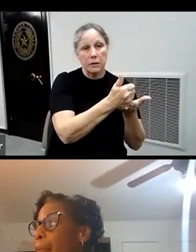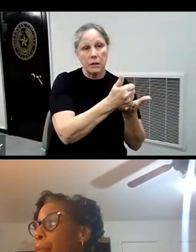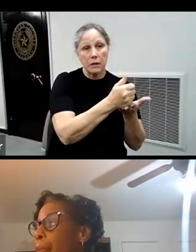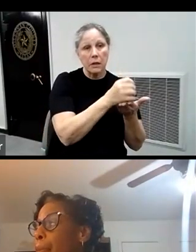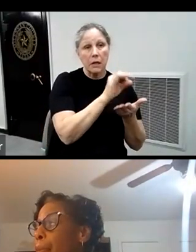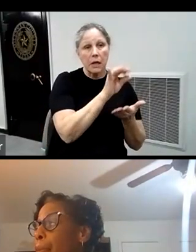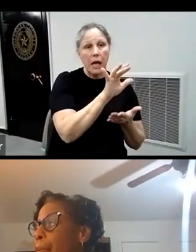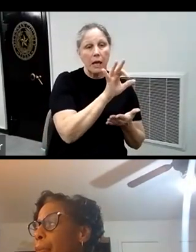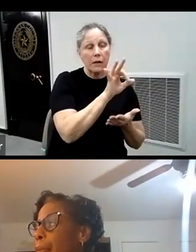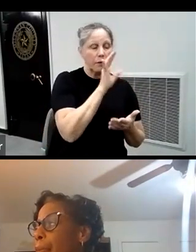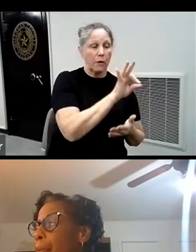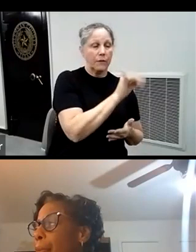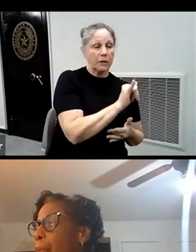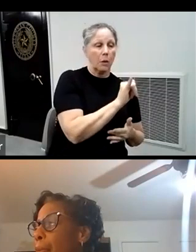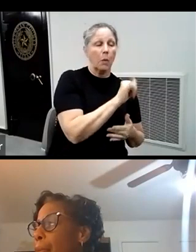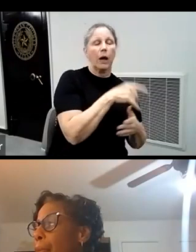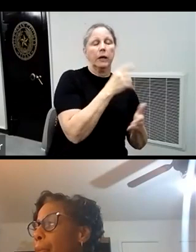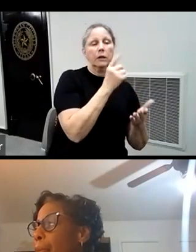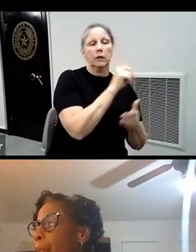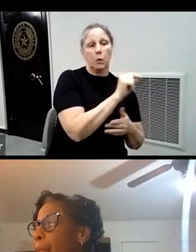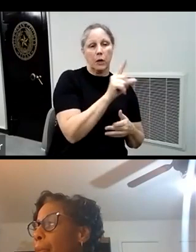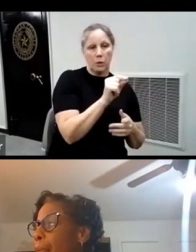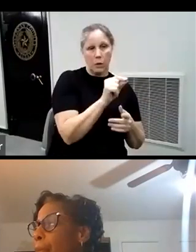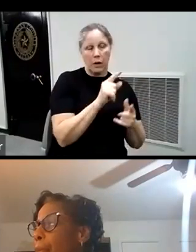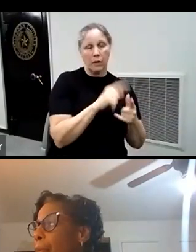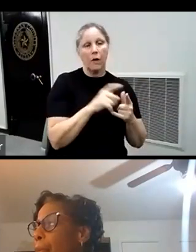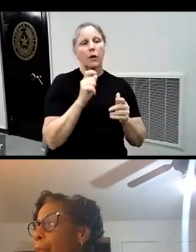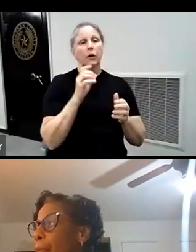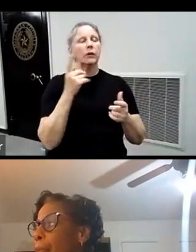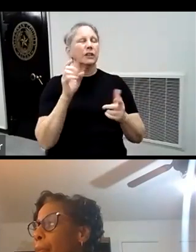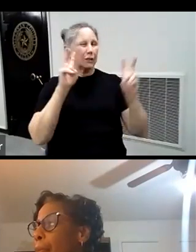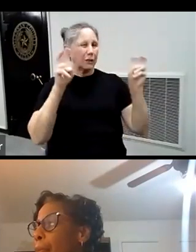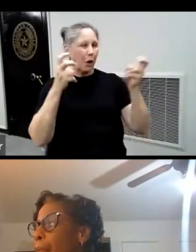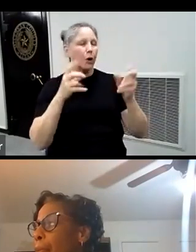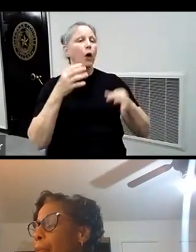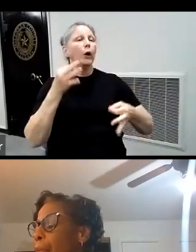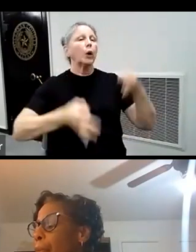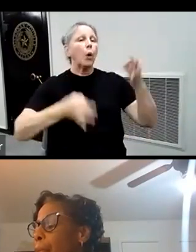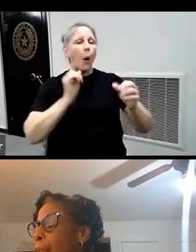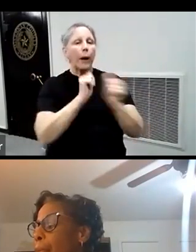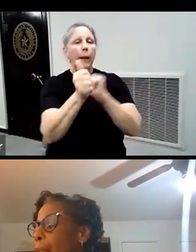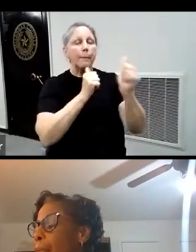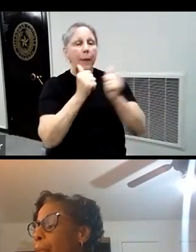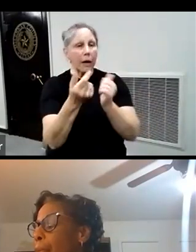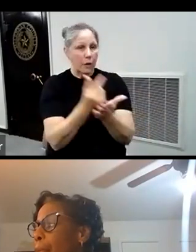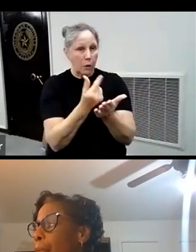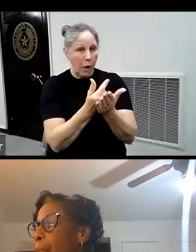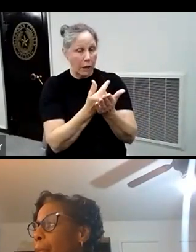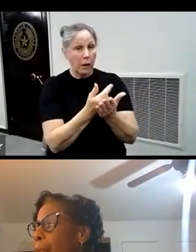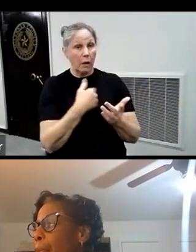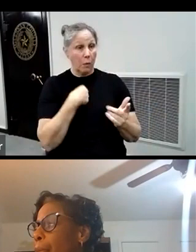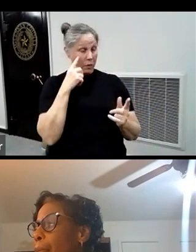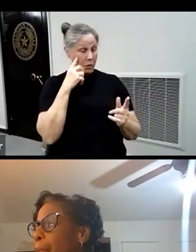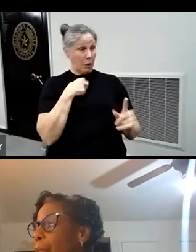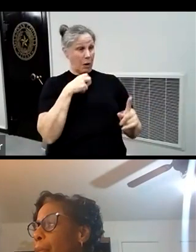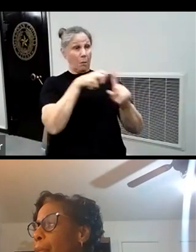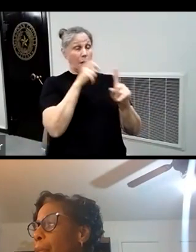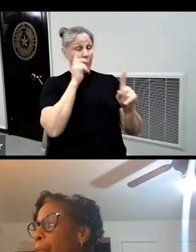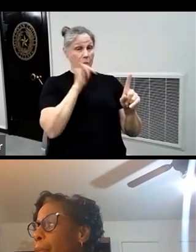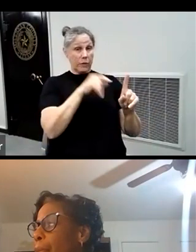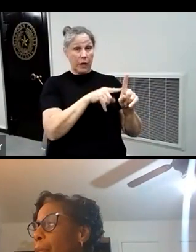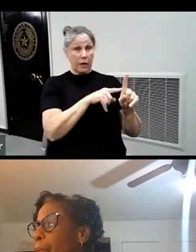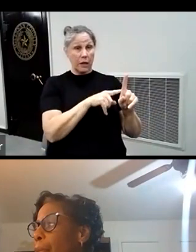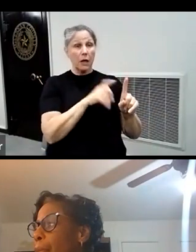FY 2020 Adult Drug Court Competitive Grant, which is a really long name. We call it the BJA grant. And